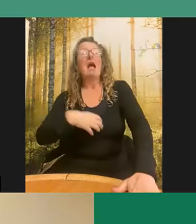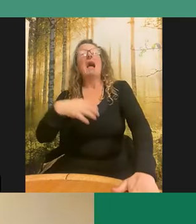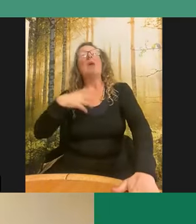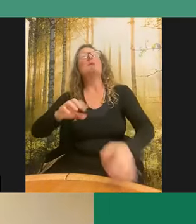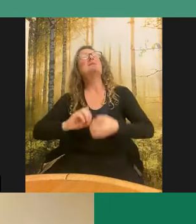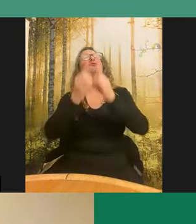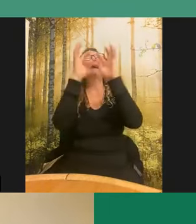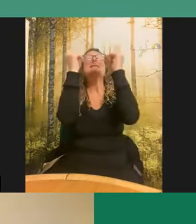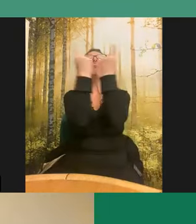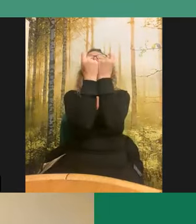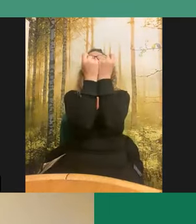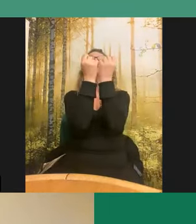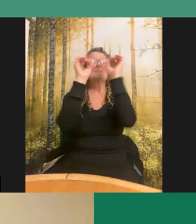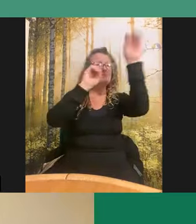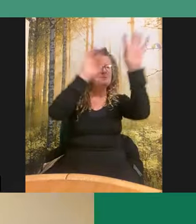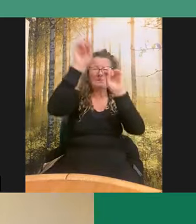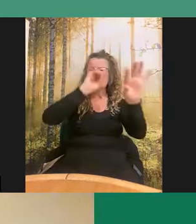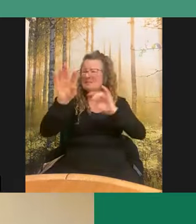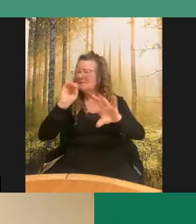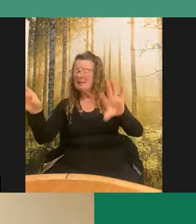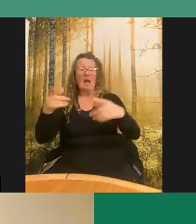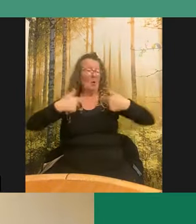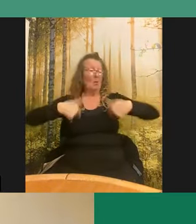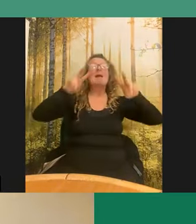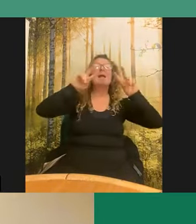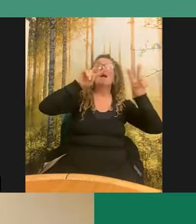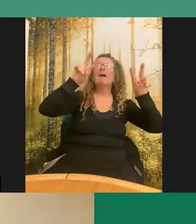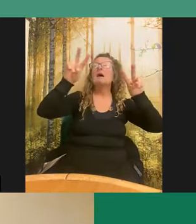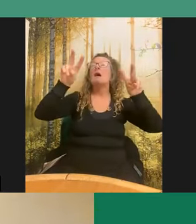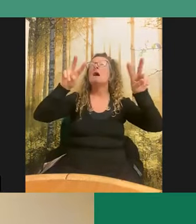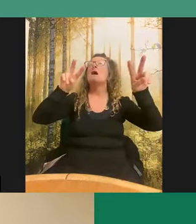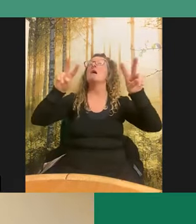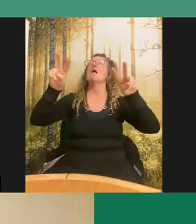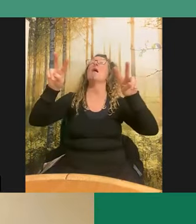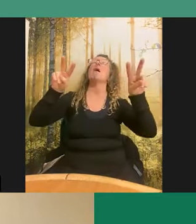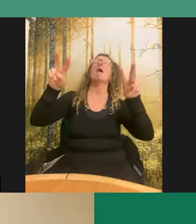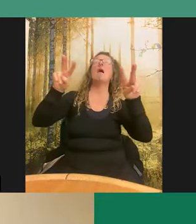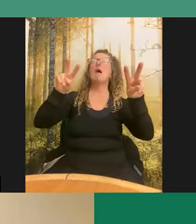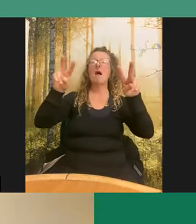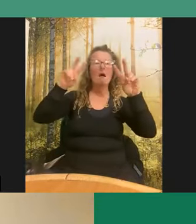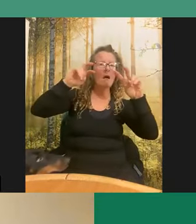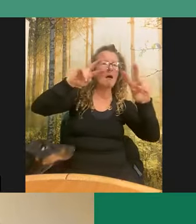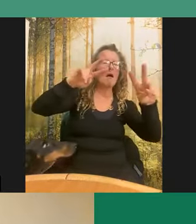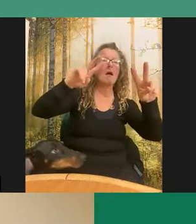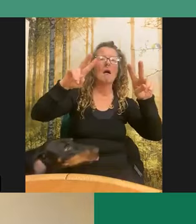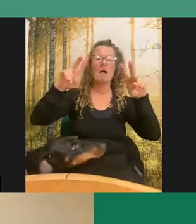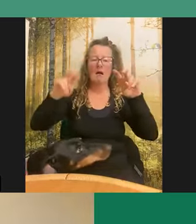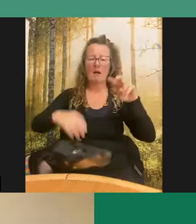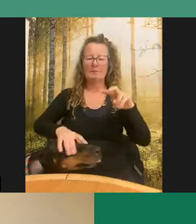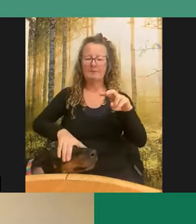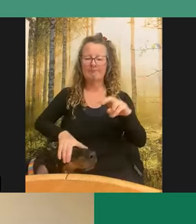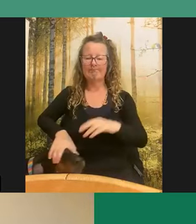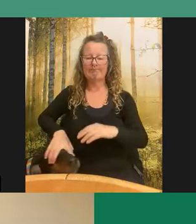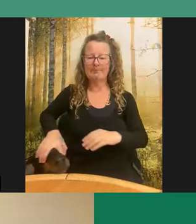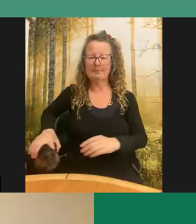space, because then we can begin to really appreciate, I feel like, visually. And unpick it as well. Yes, yeah, and start to unpick it.